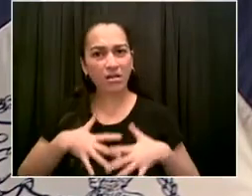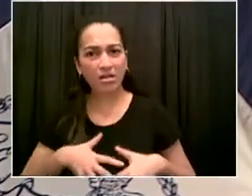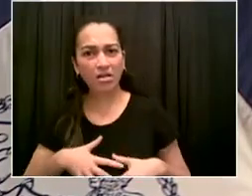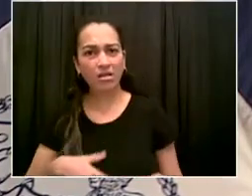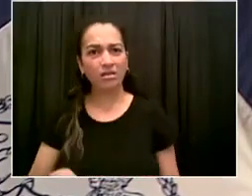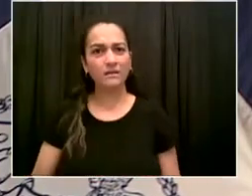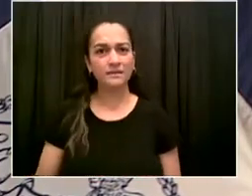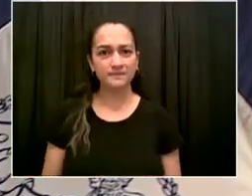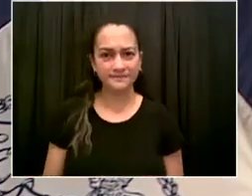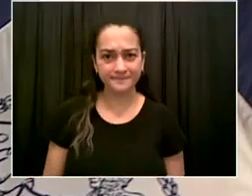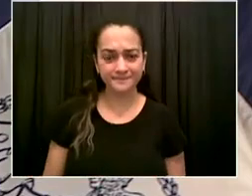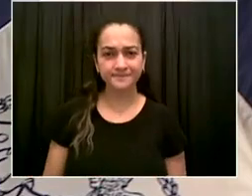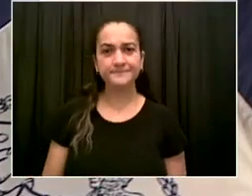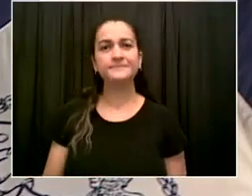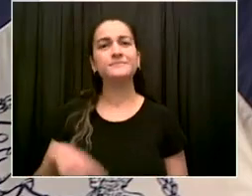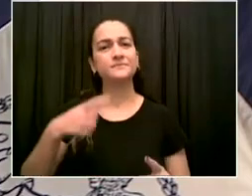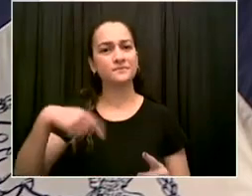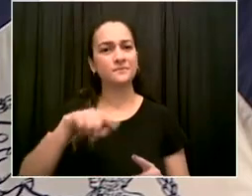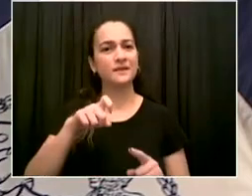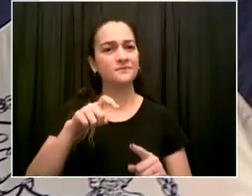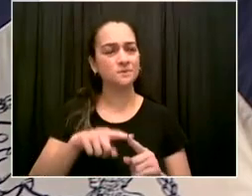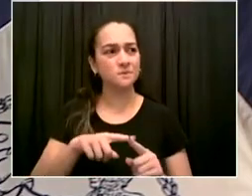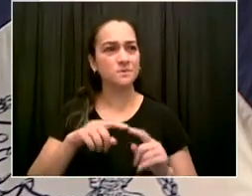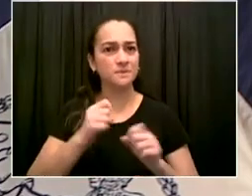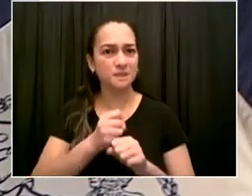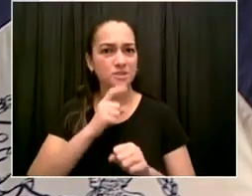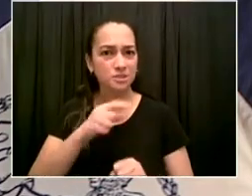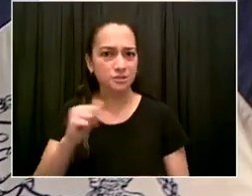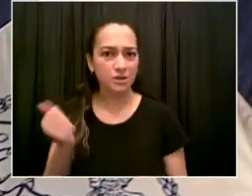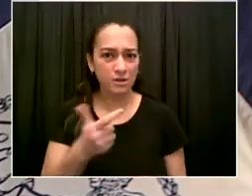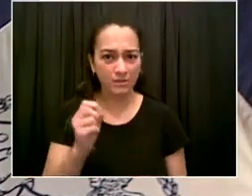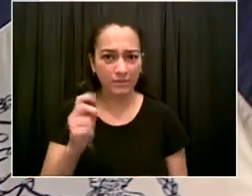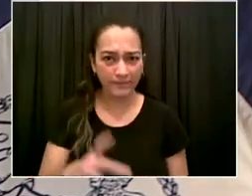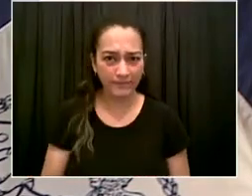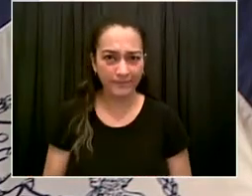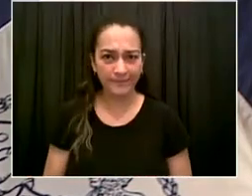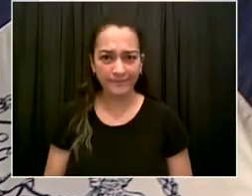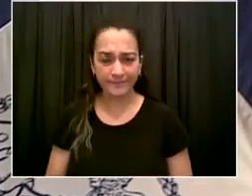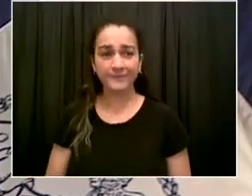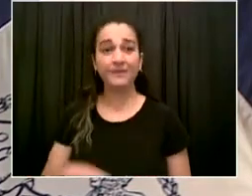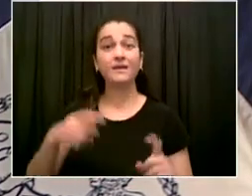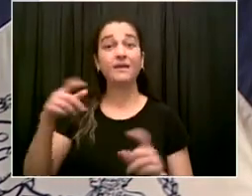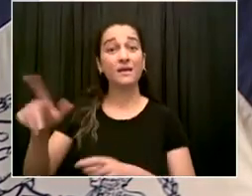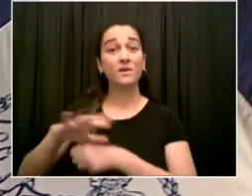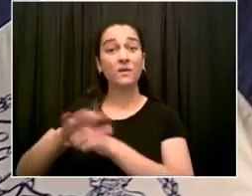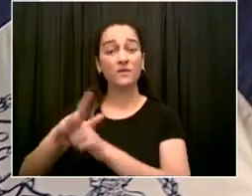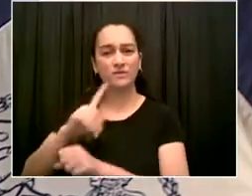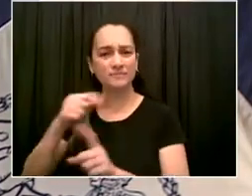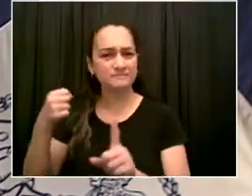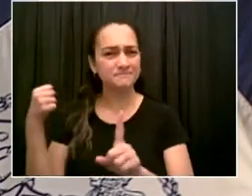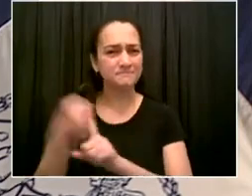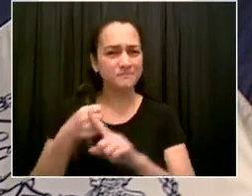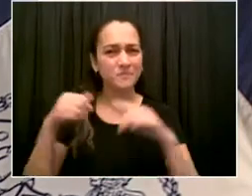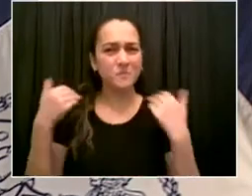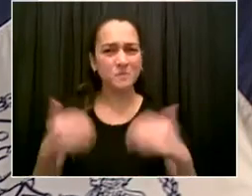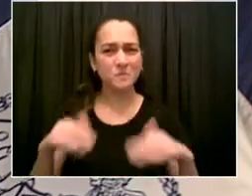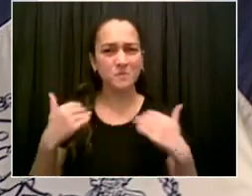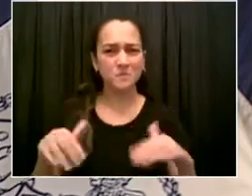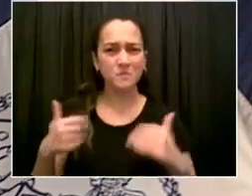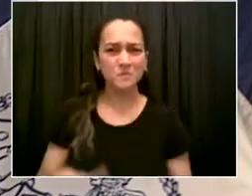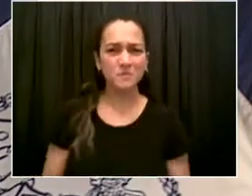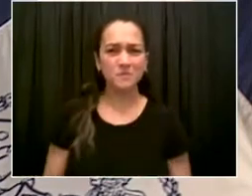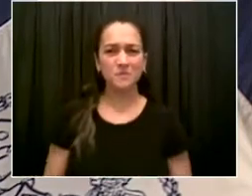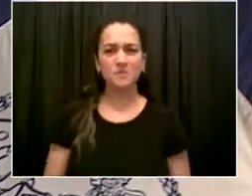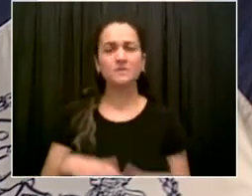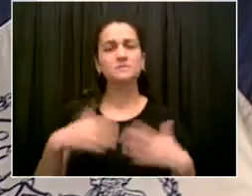pandemic. There's also more consciousness and understanding that we have to address mental health out in the open. We have to talk about